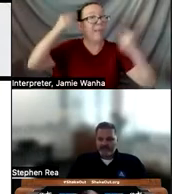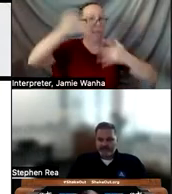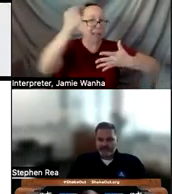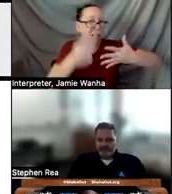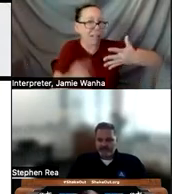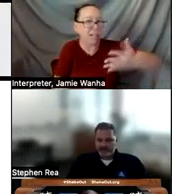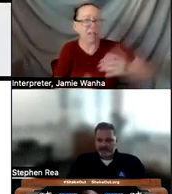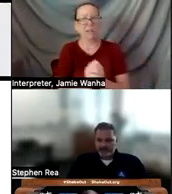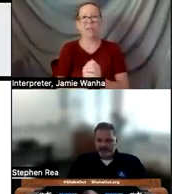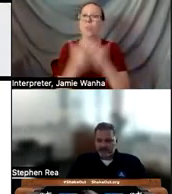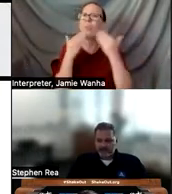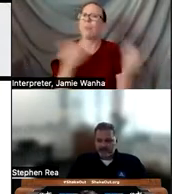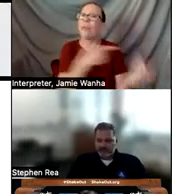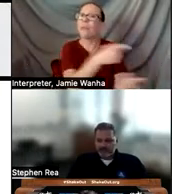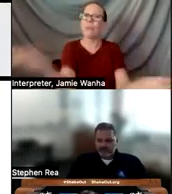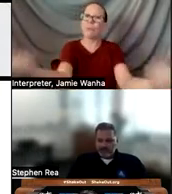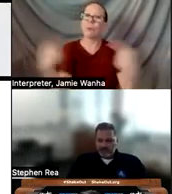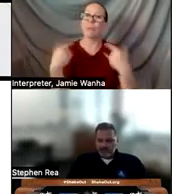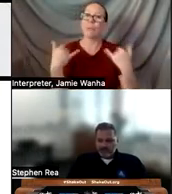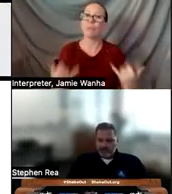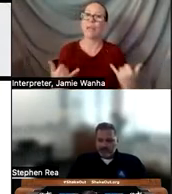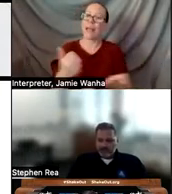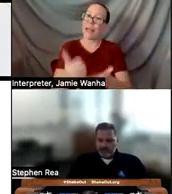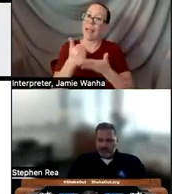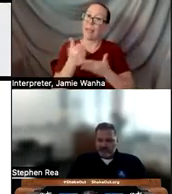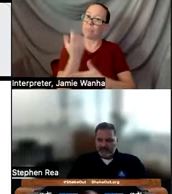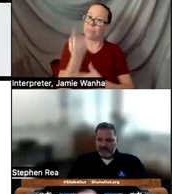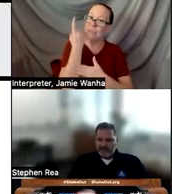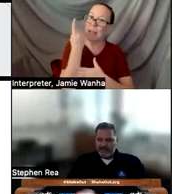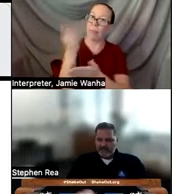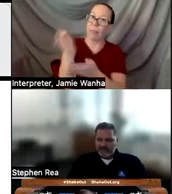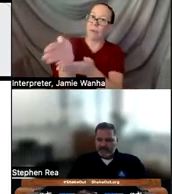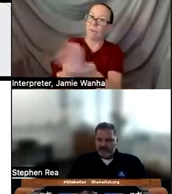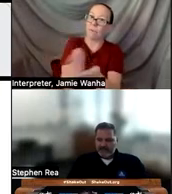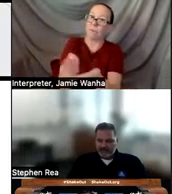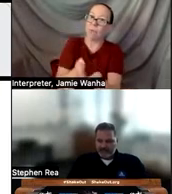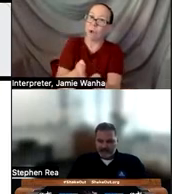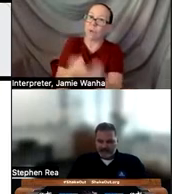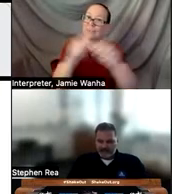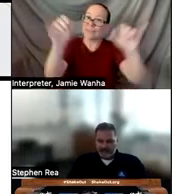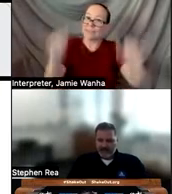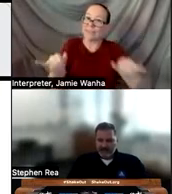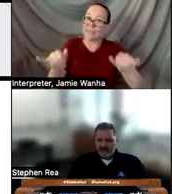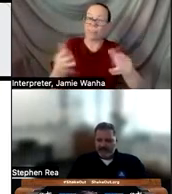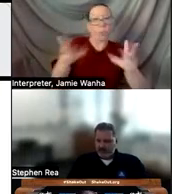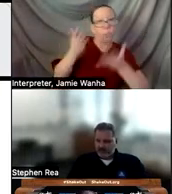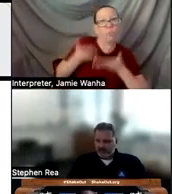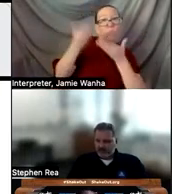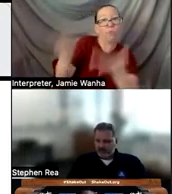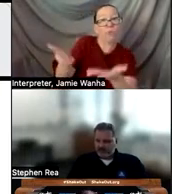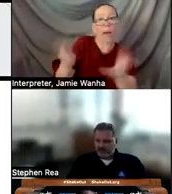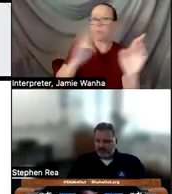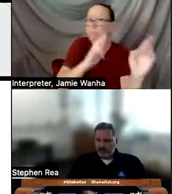understand the fault system here in San Diego. Really, we want to provide the next level of preparedness for our residents and also our neighbors